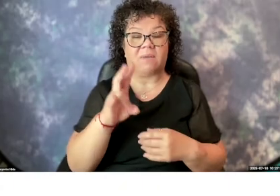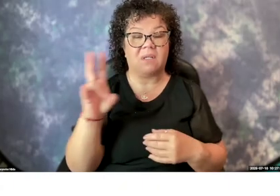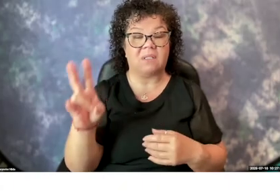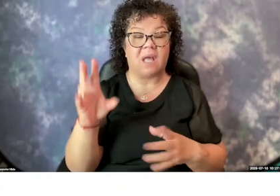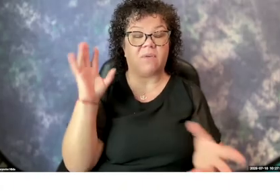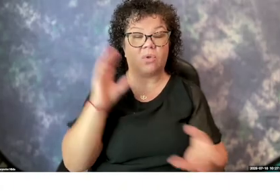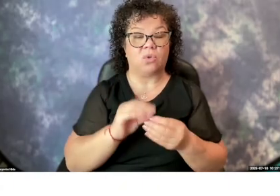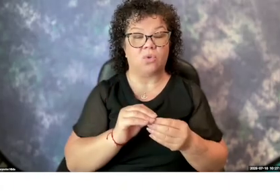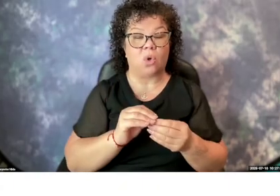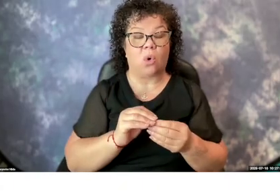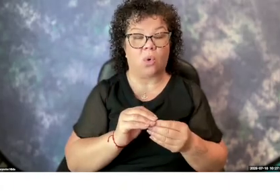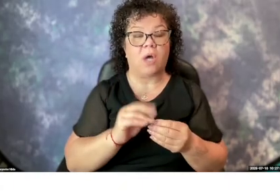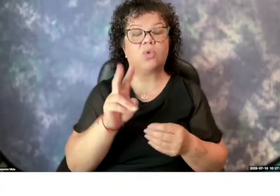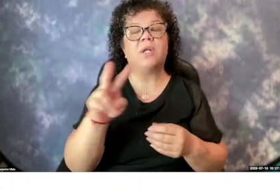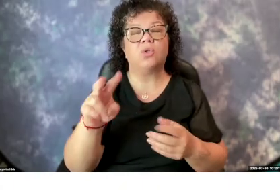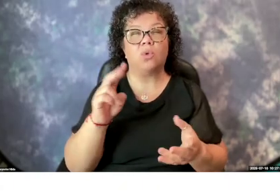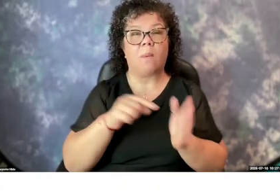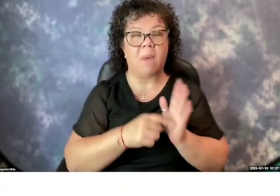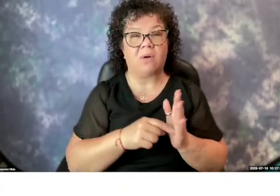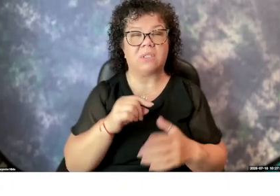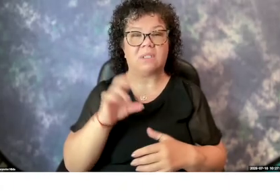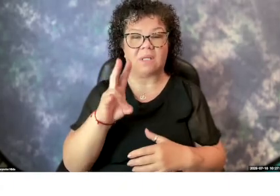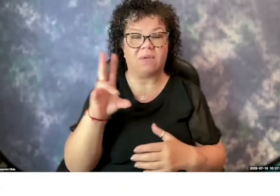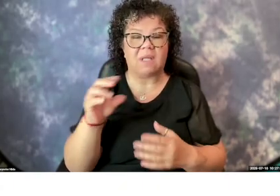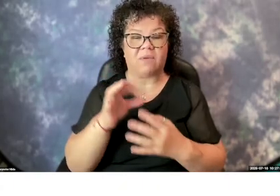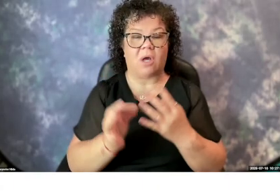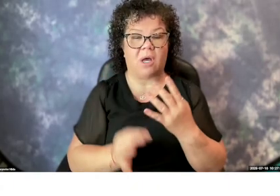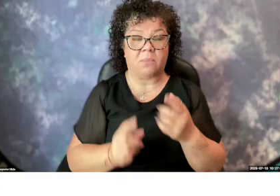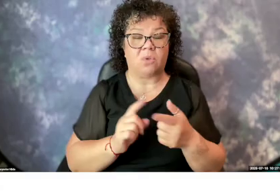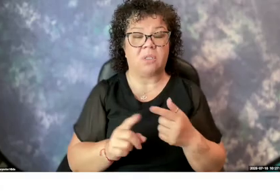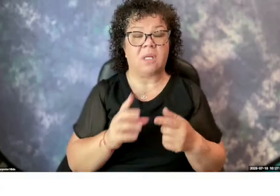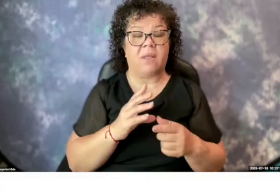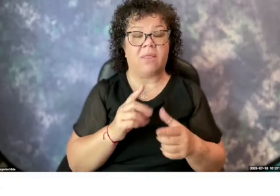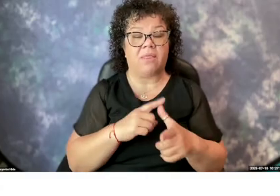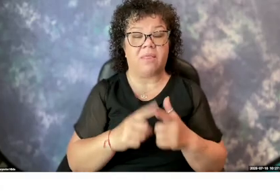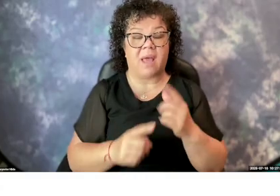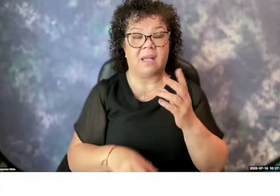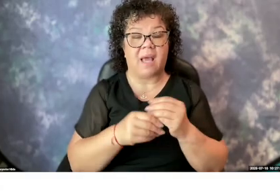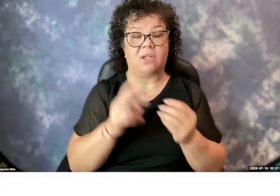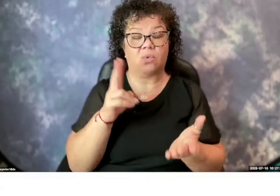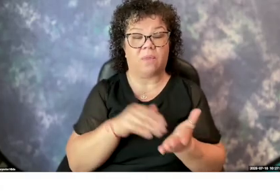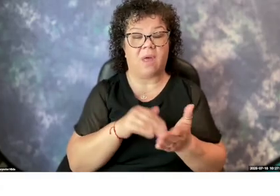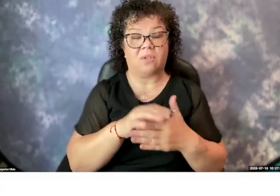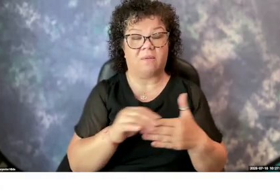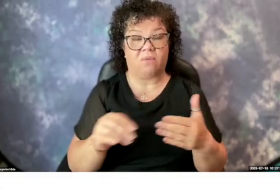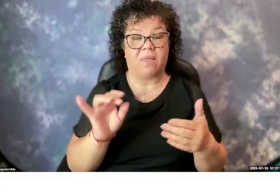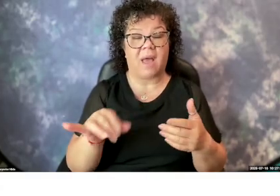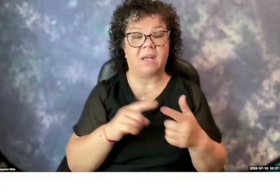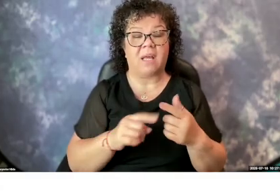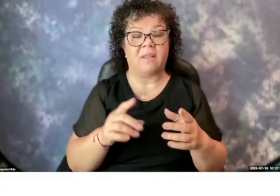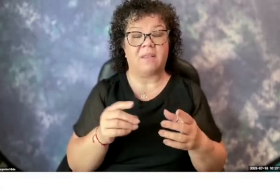And then adding $2,000 on for residents of disadvantaged communities adds another 15 options. So that brings us up to